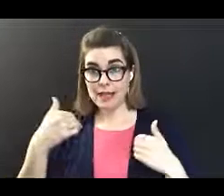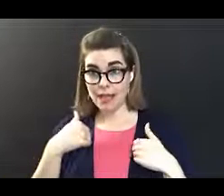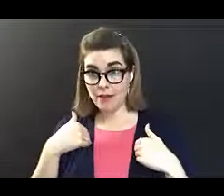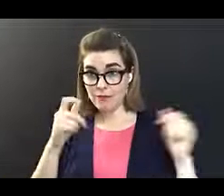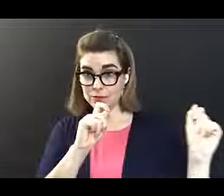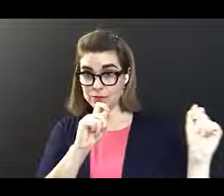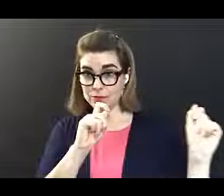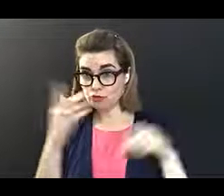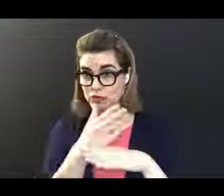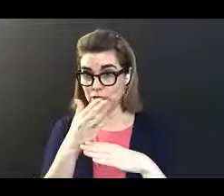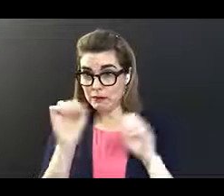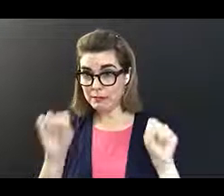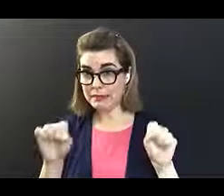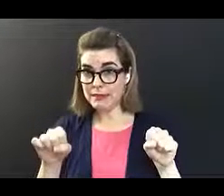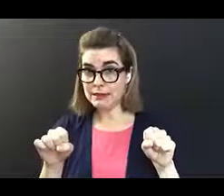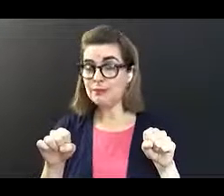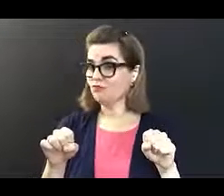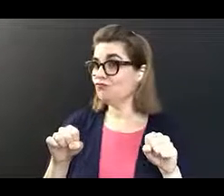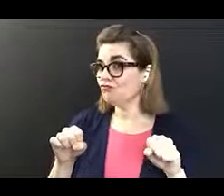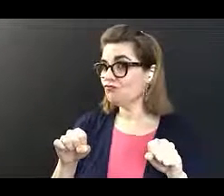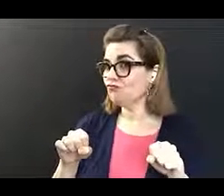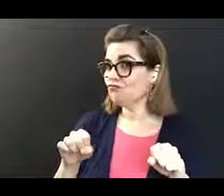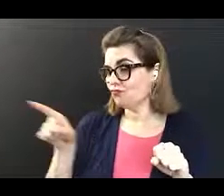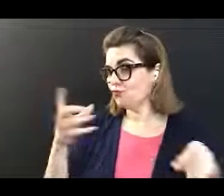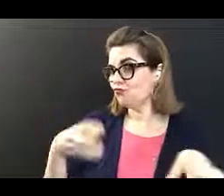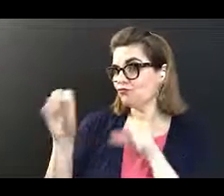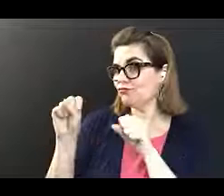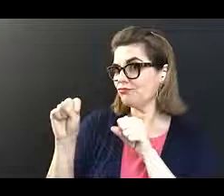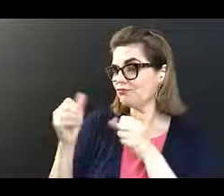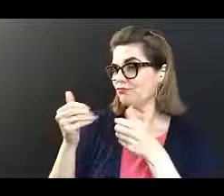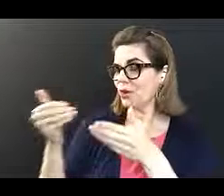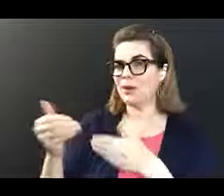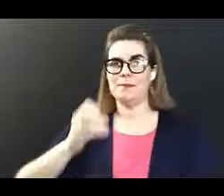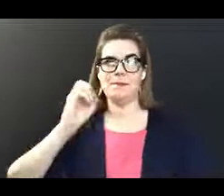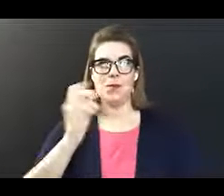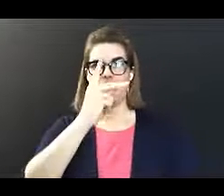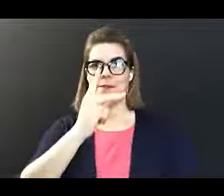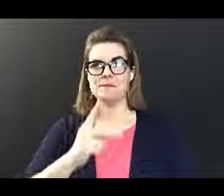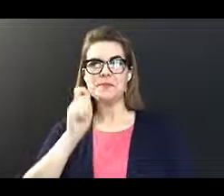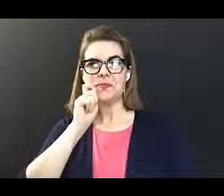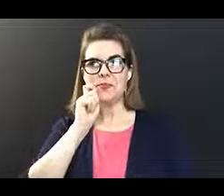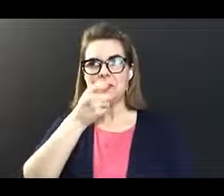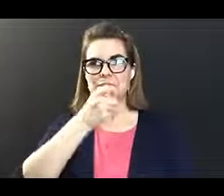Here, let's see. Yes, you should. You could just take over. Okay. Cool.